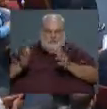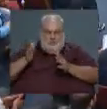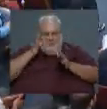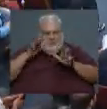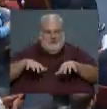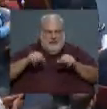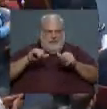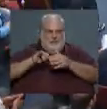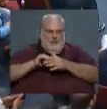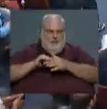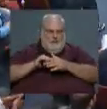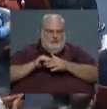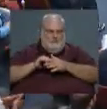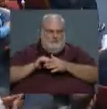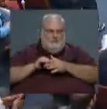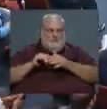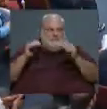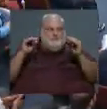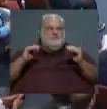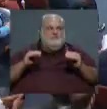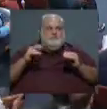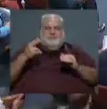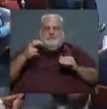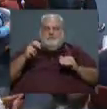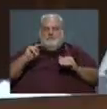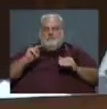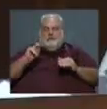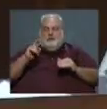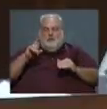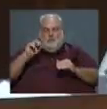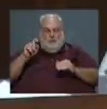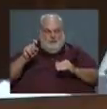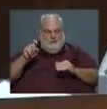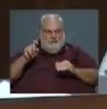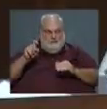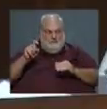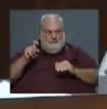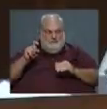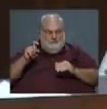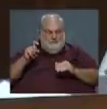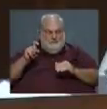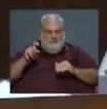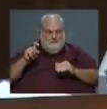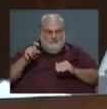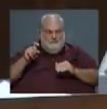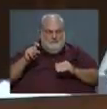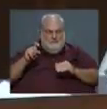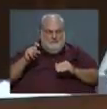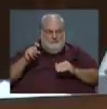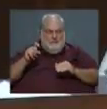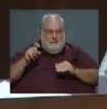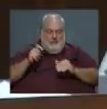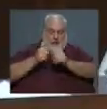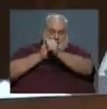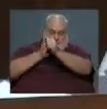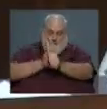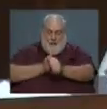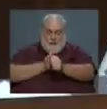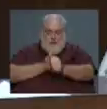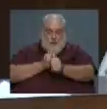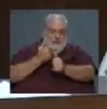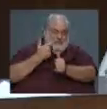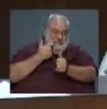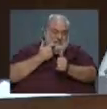on this matter. Director Hendricks. My question is to Mr. Moore. Based on what you just said, are